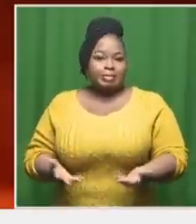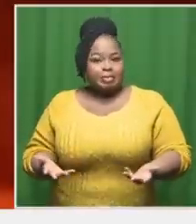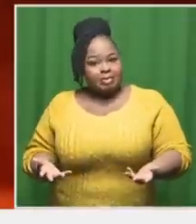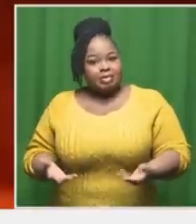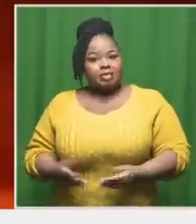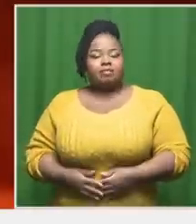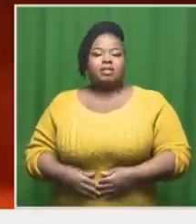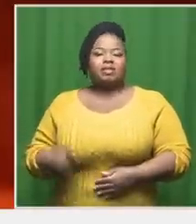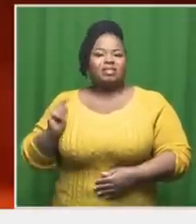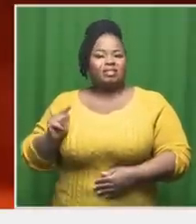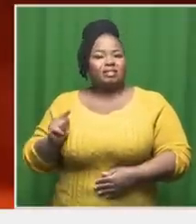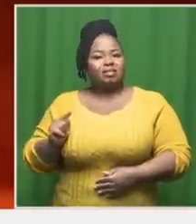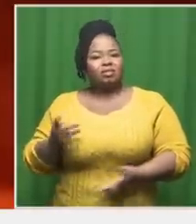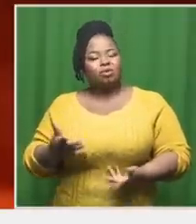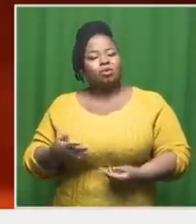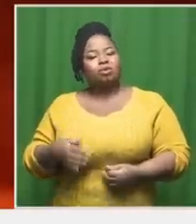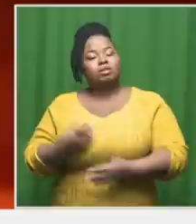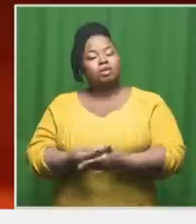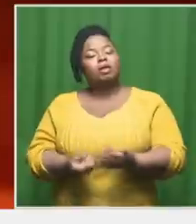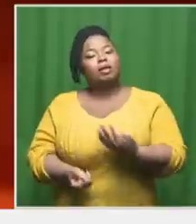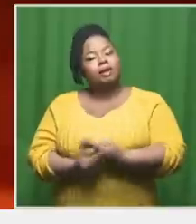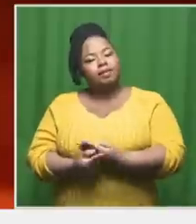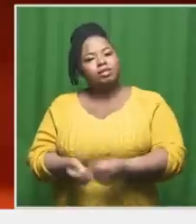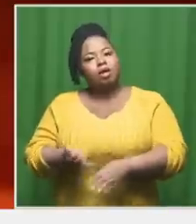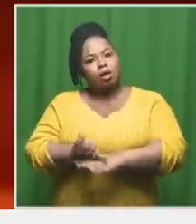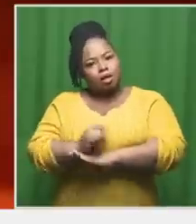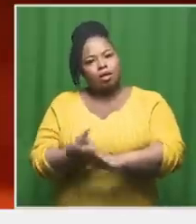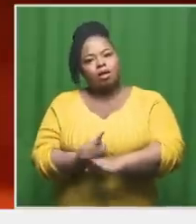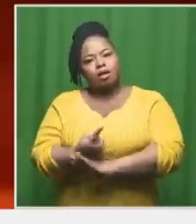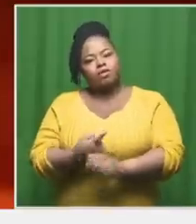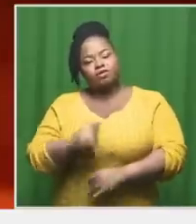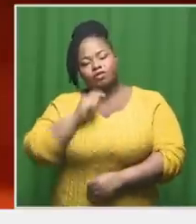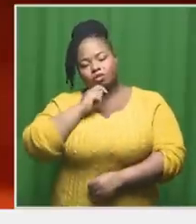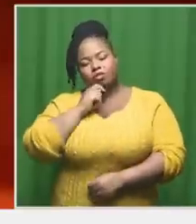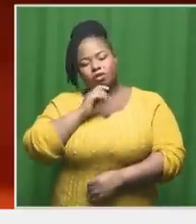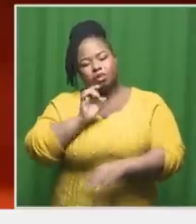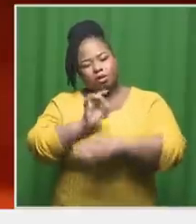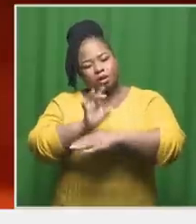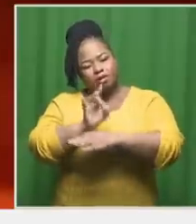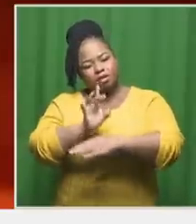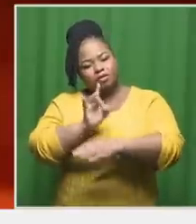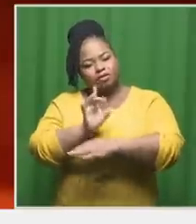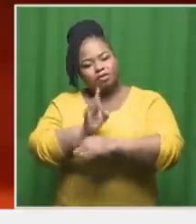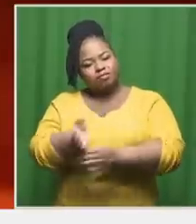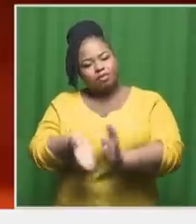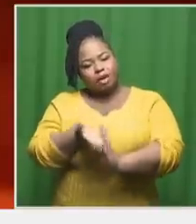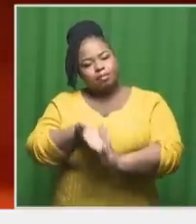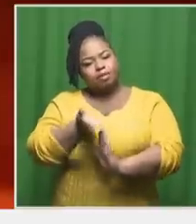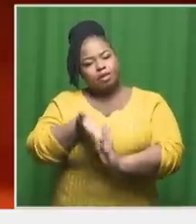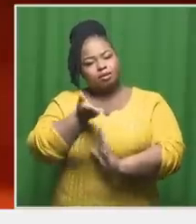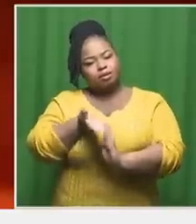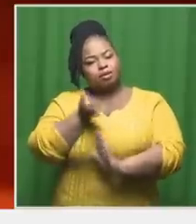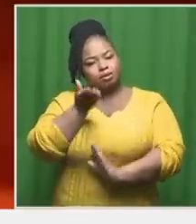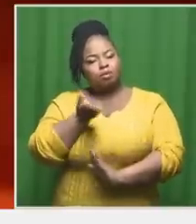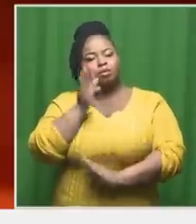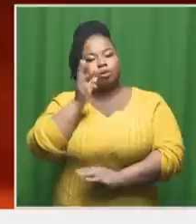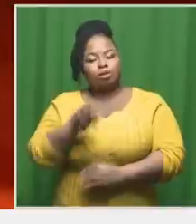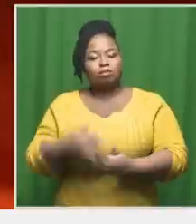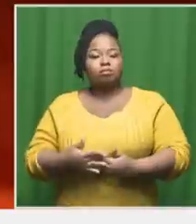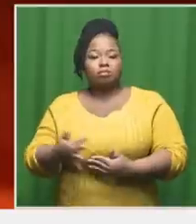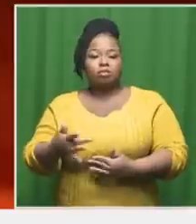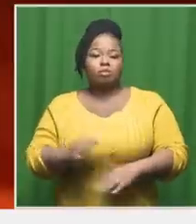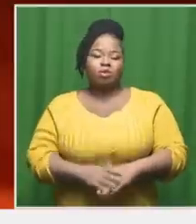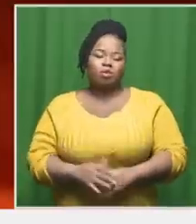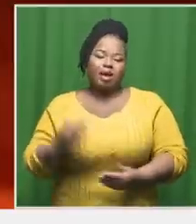The incident did occur in the earlier hours of this morning, and we have been issuing advisories throughout the course of the day already. I know that